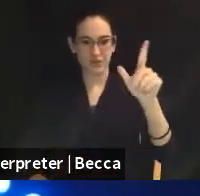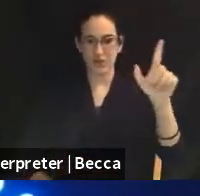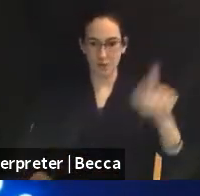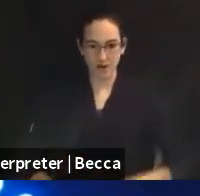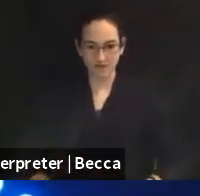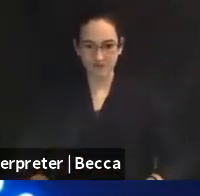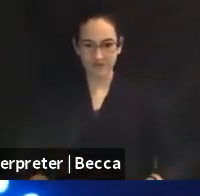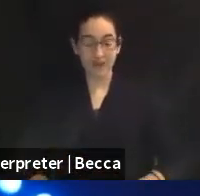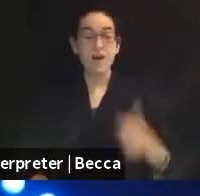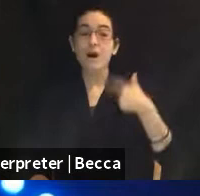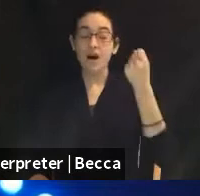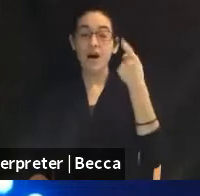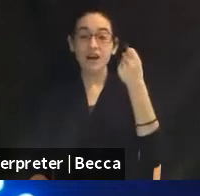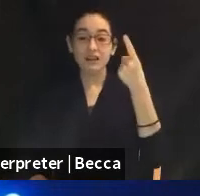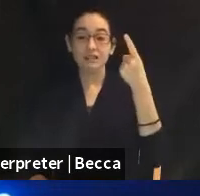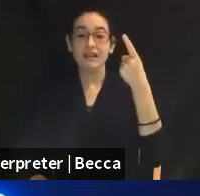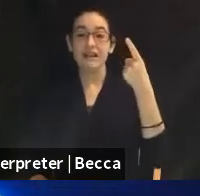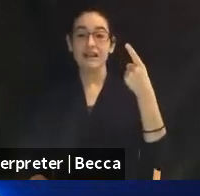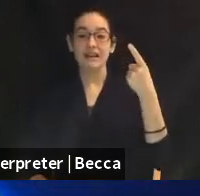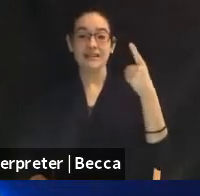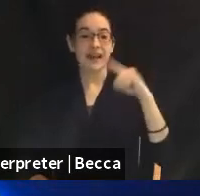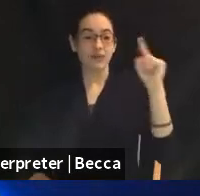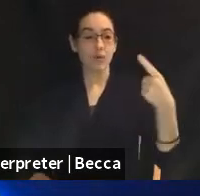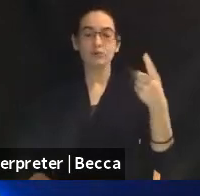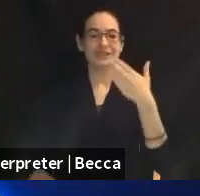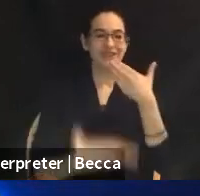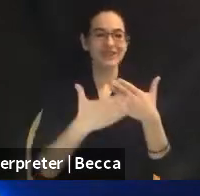this only lasts for the first 10 sins he commits.